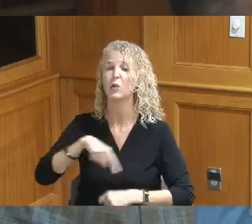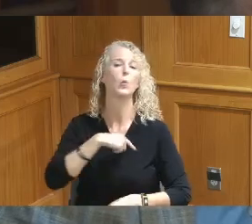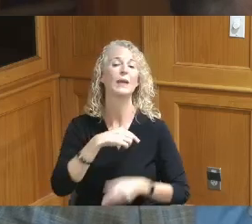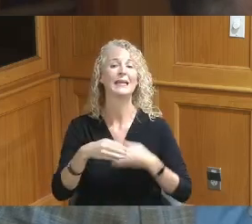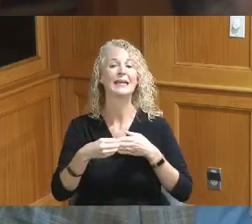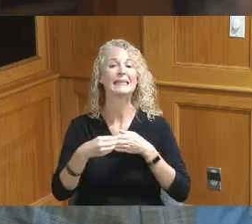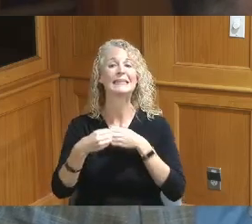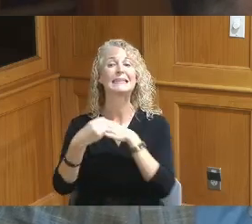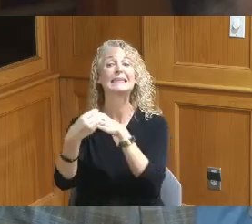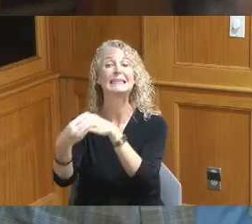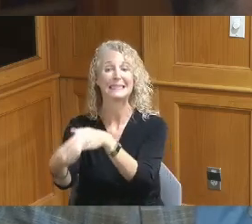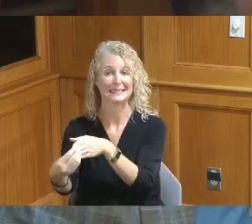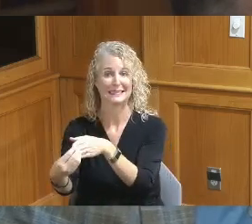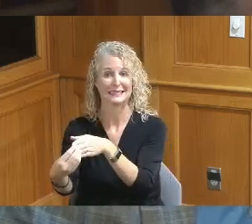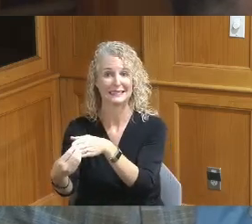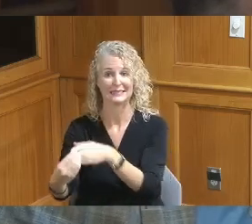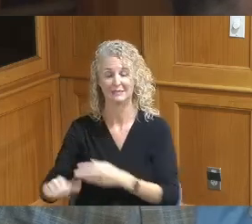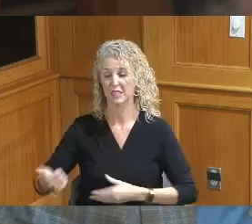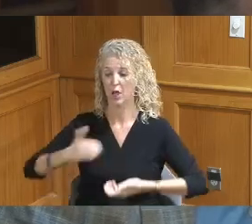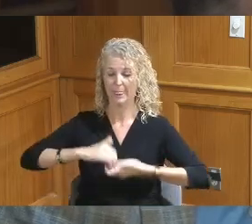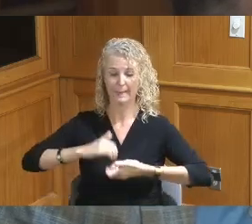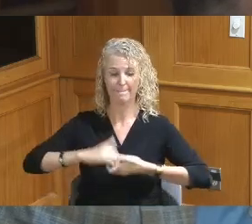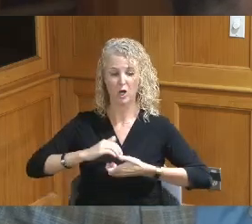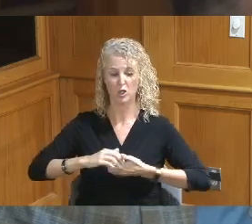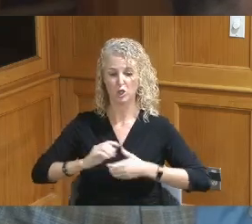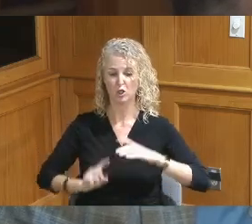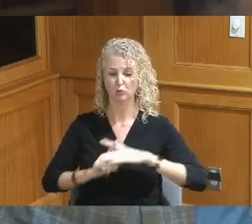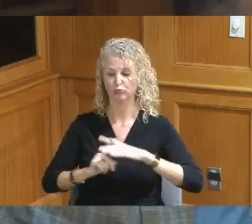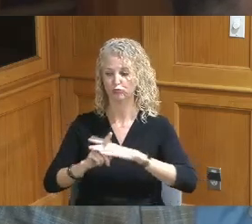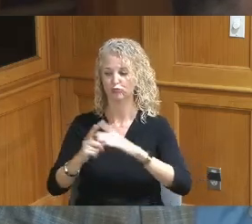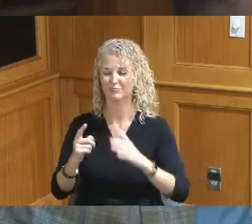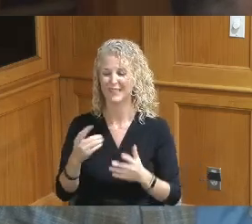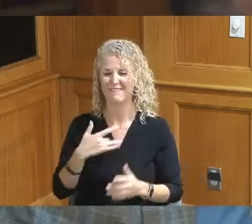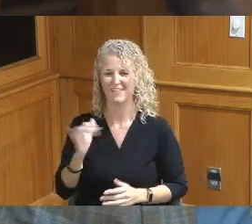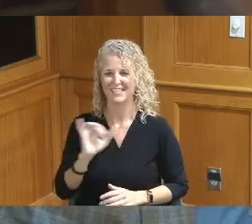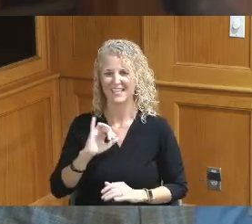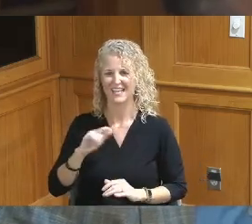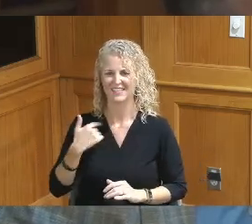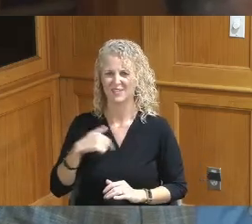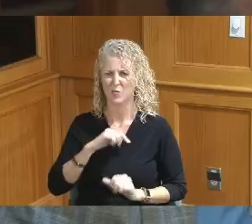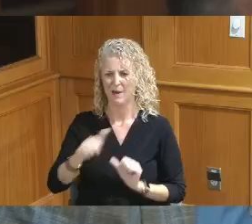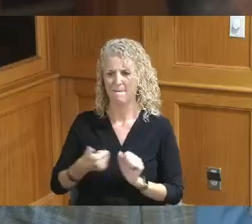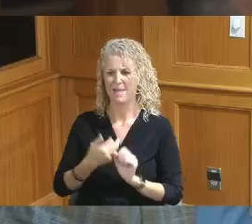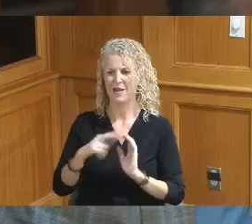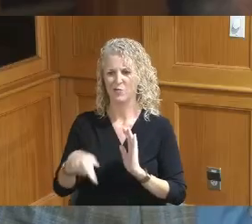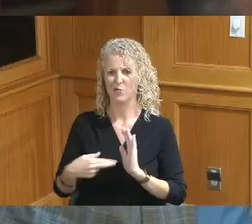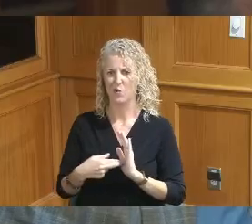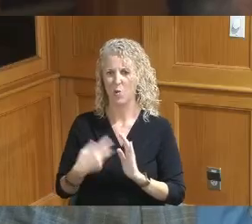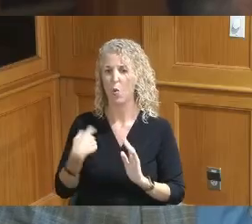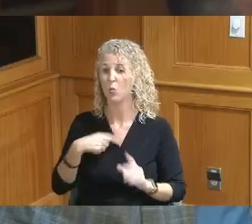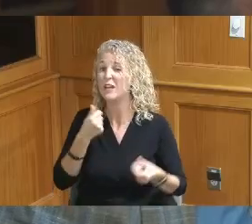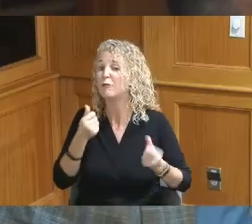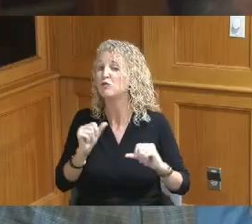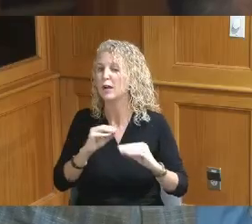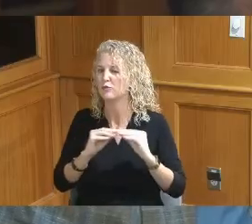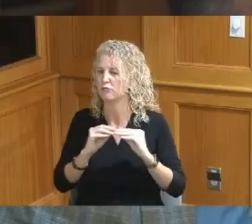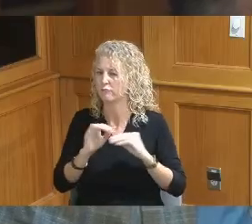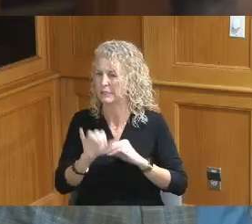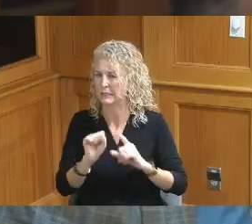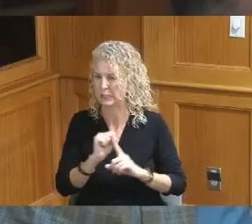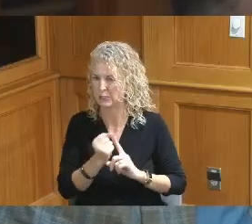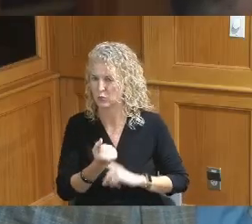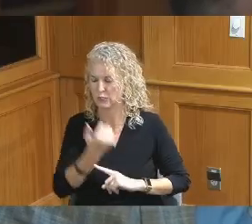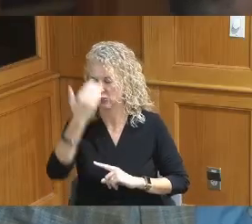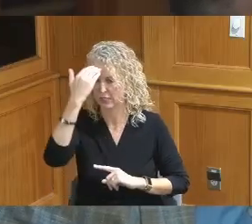leading in a lot of funding, and then we kind of been playing a back role. And I'm not saying we're doing it now. We've corrected some of those things. I